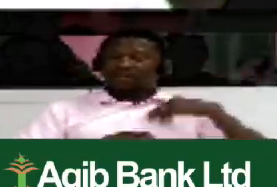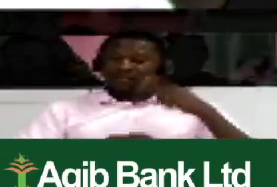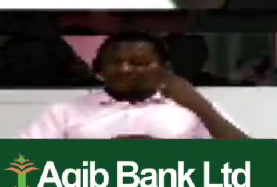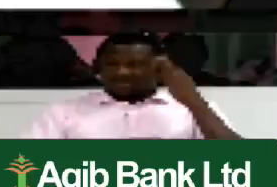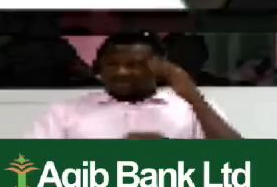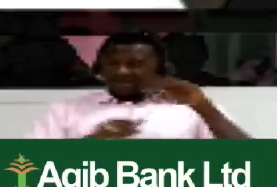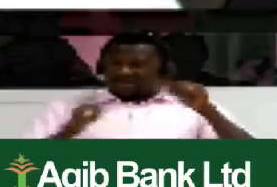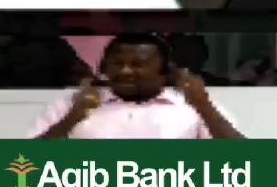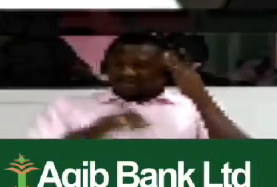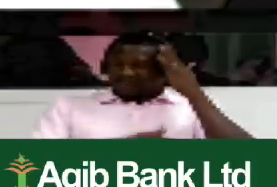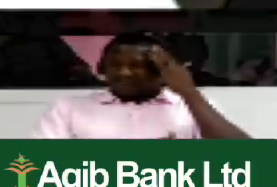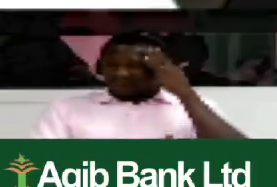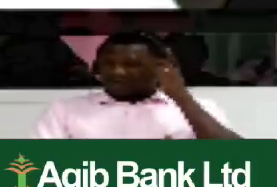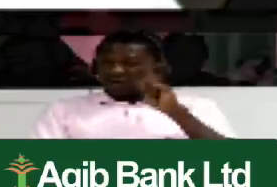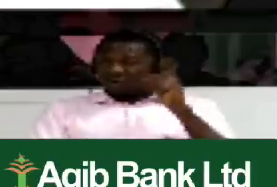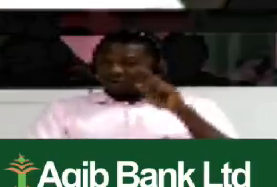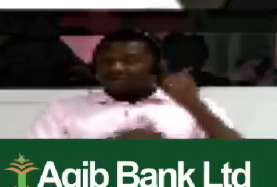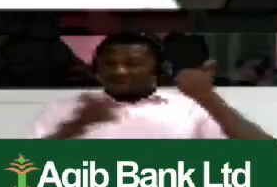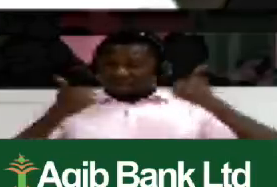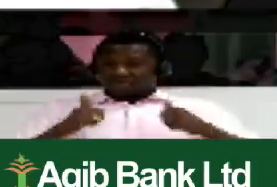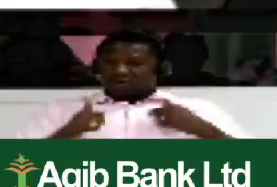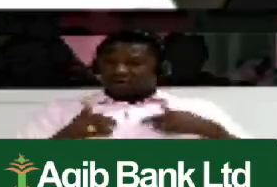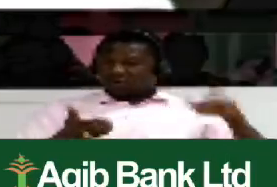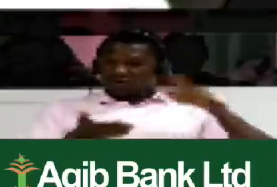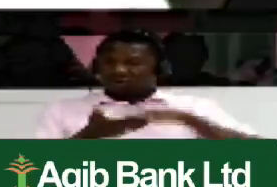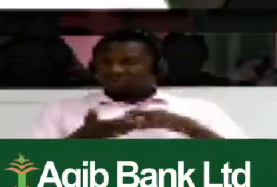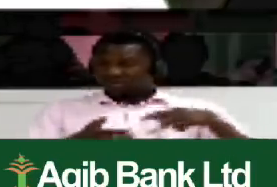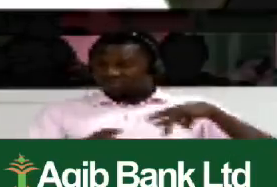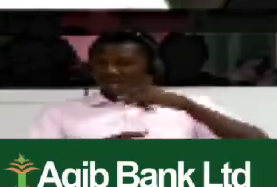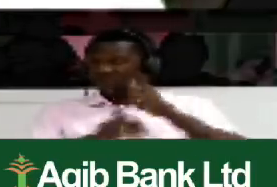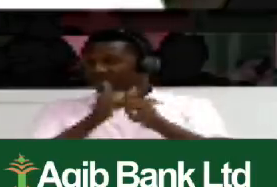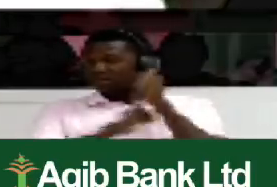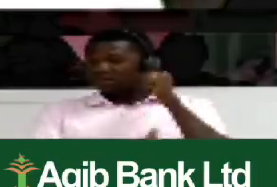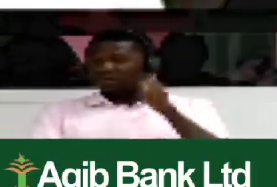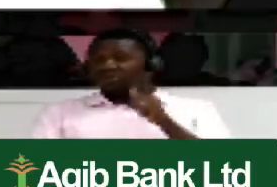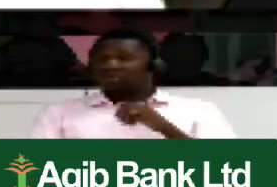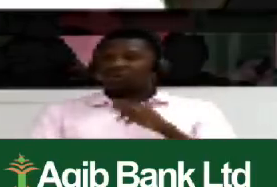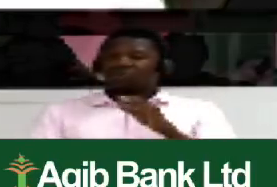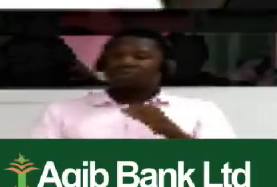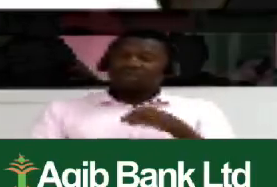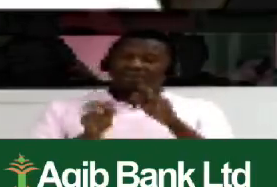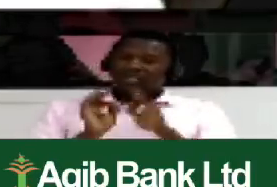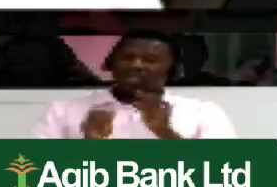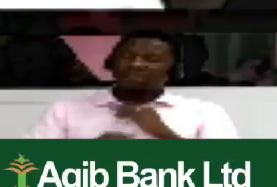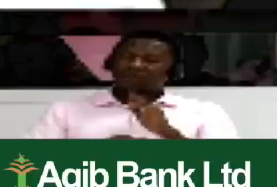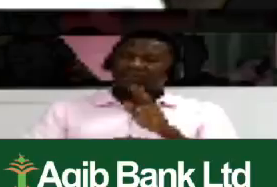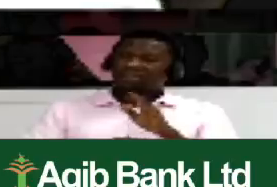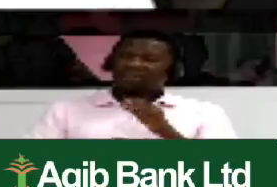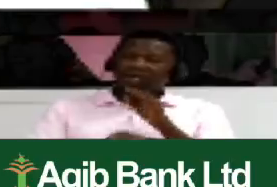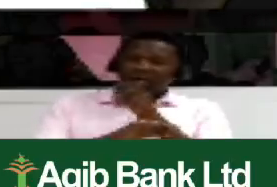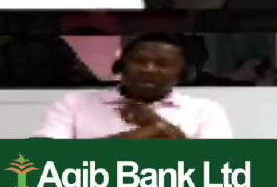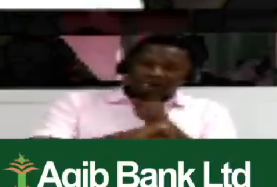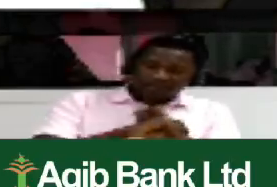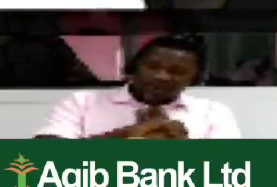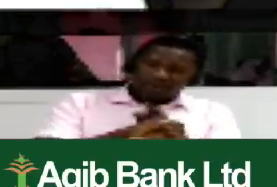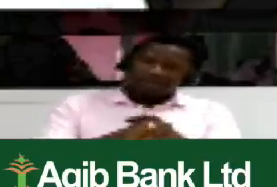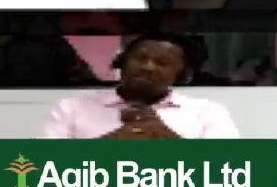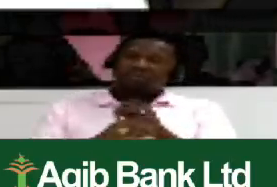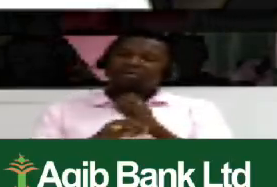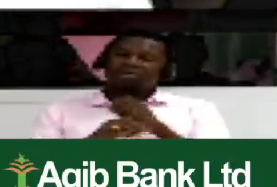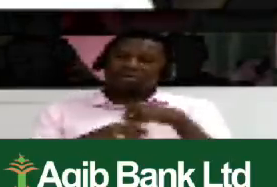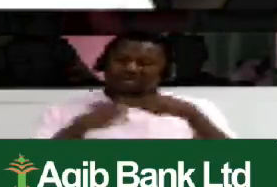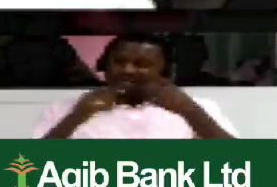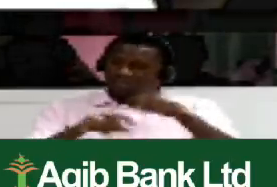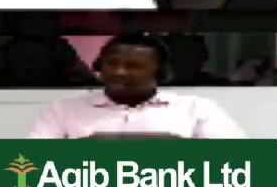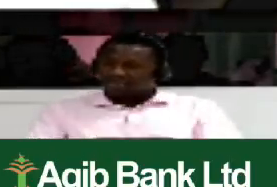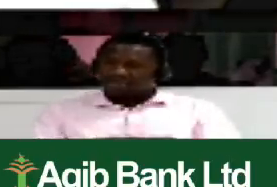could happen on the journey back. Did you take any steps at that point based on that realization that things could